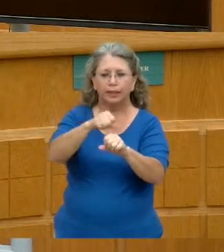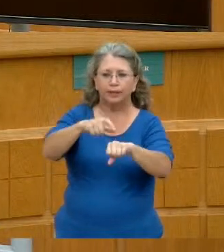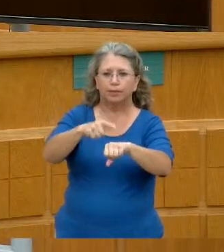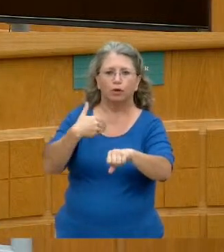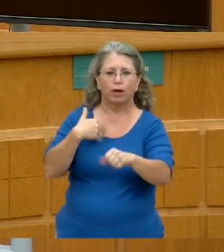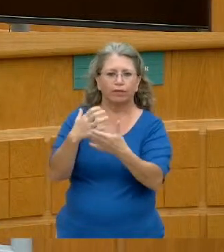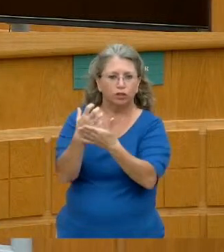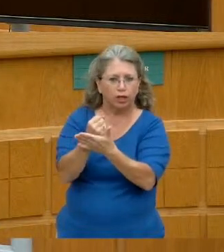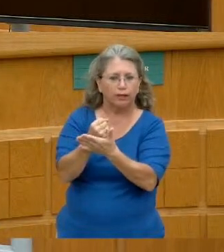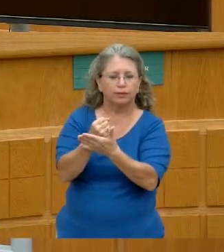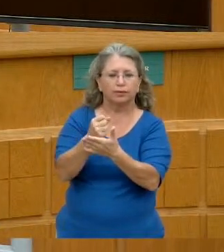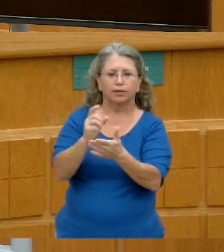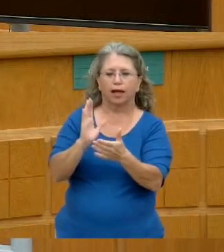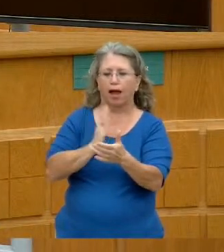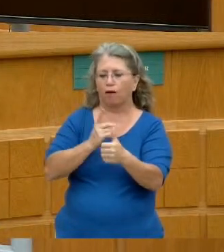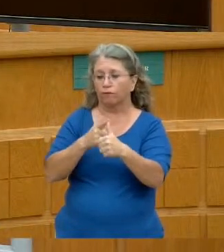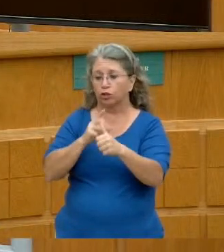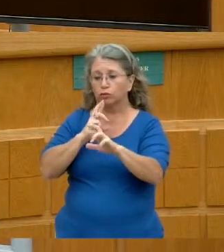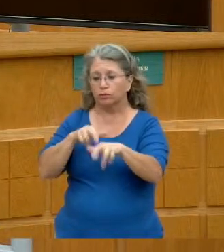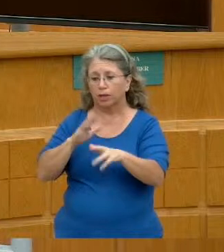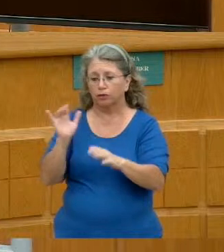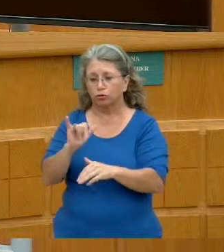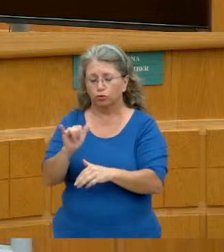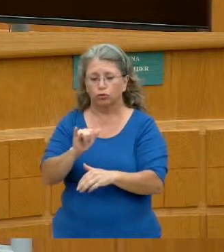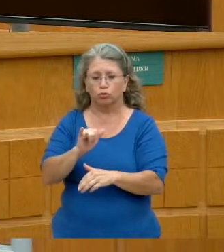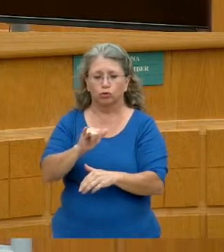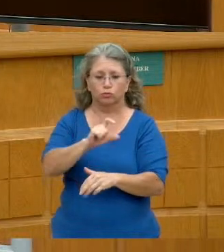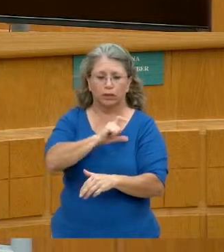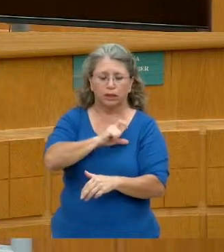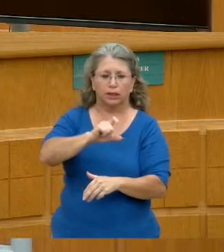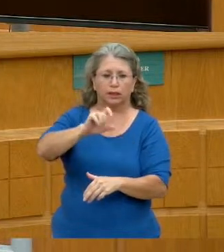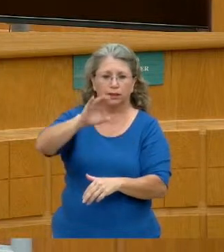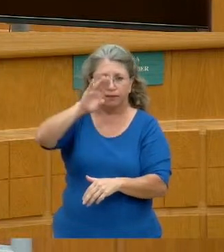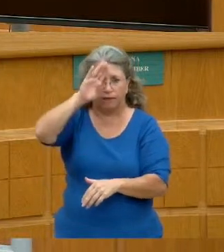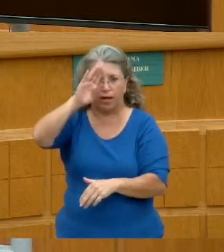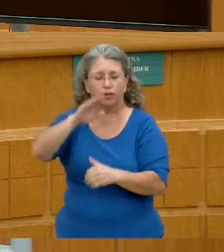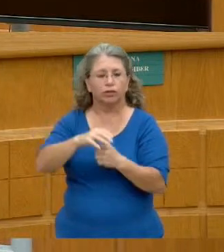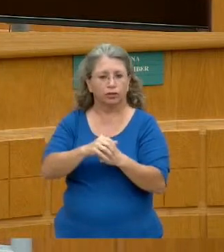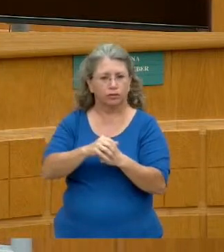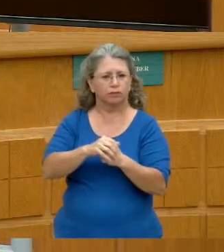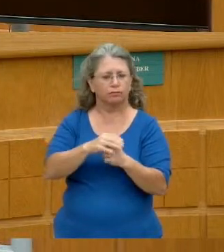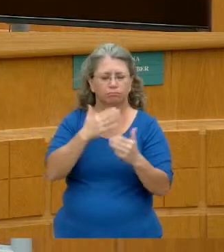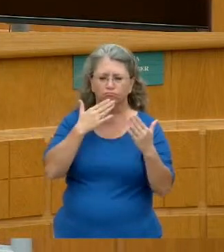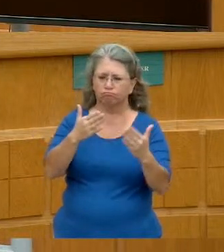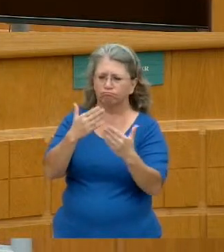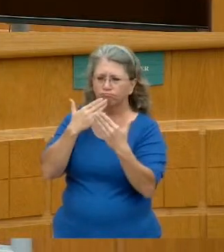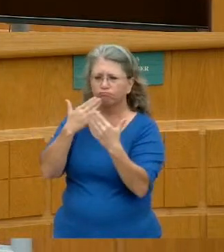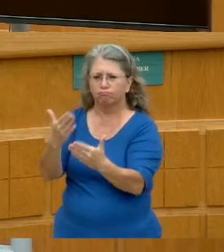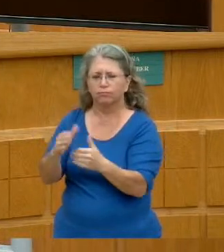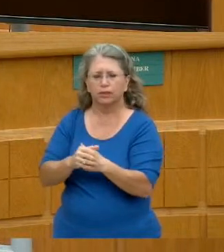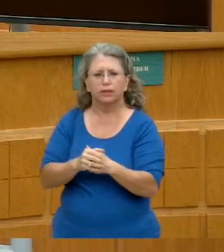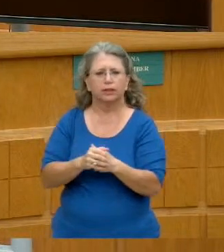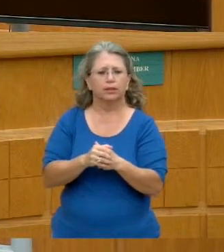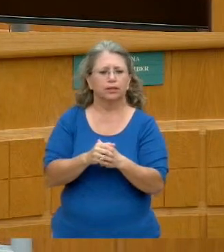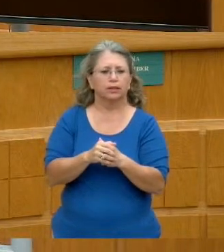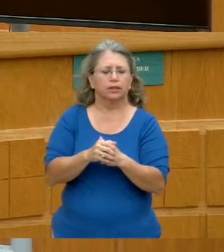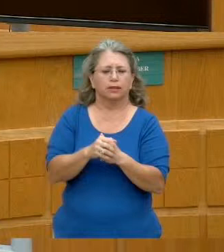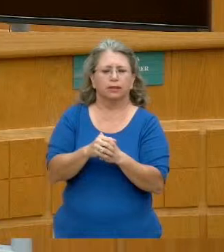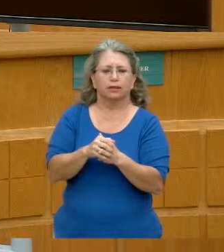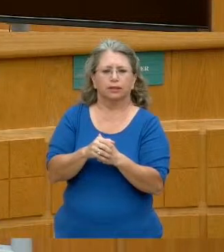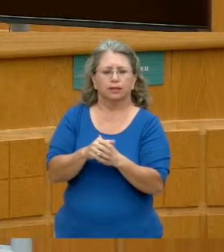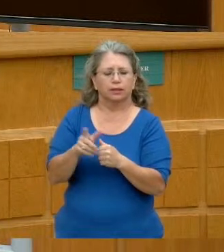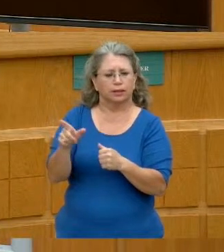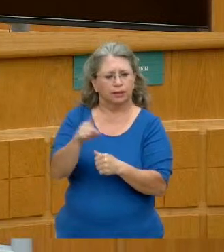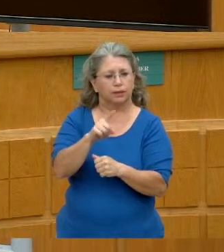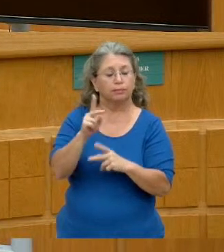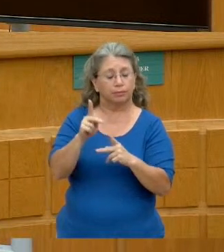that in our first responders, both police and fire, it's a never-ending route. These